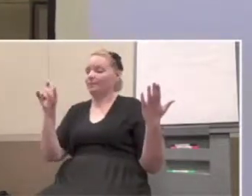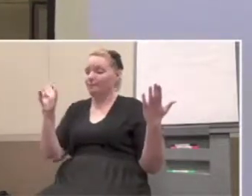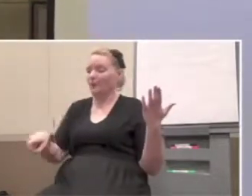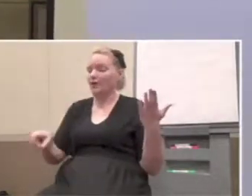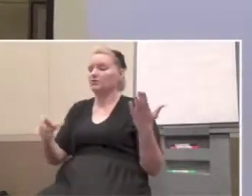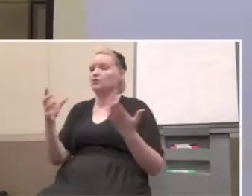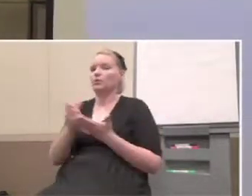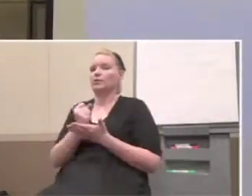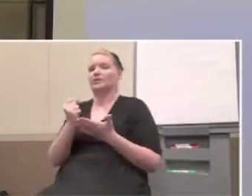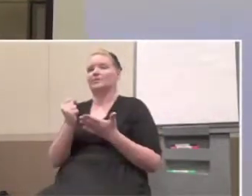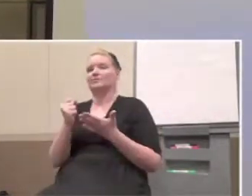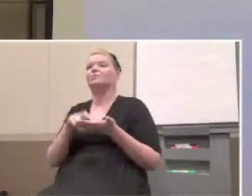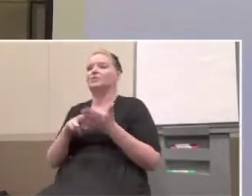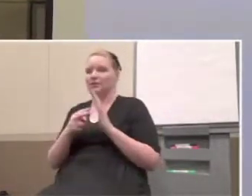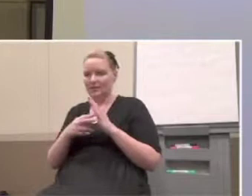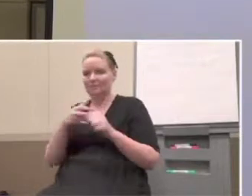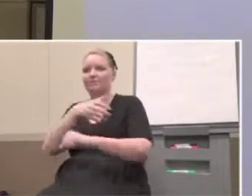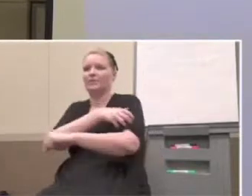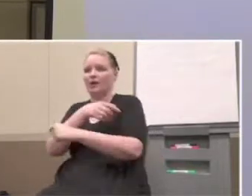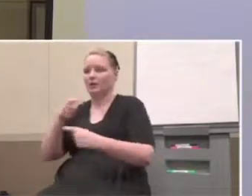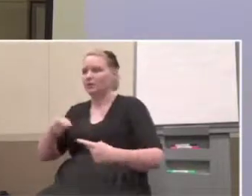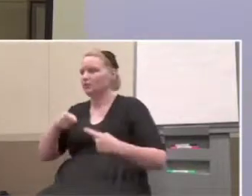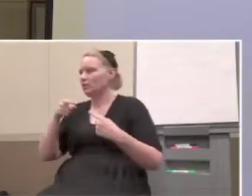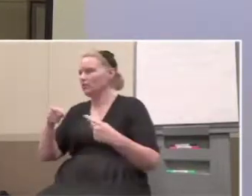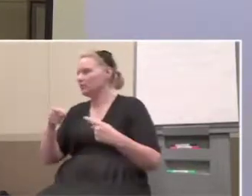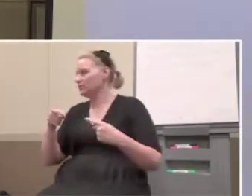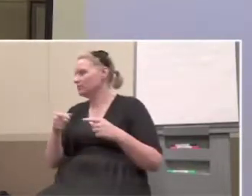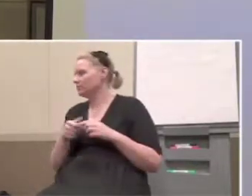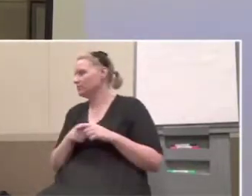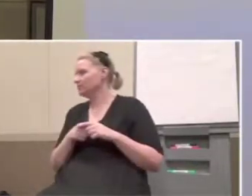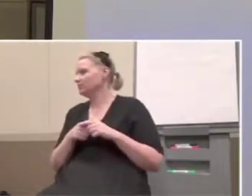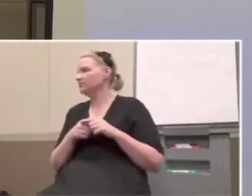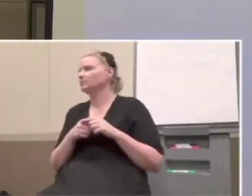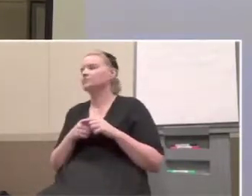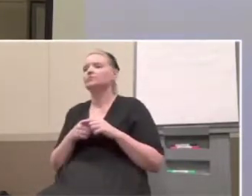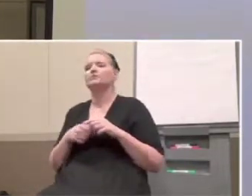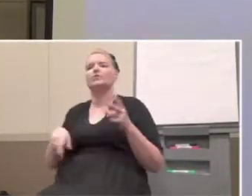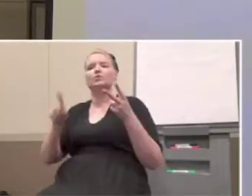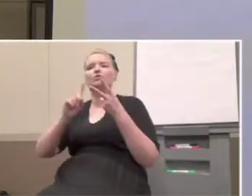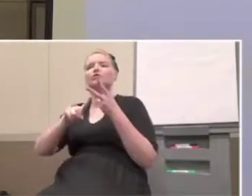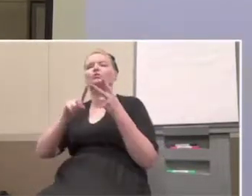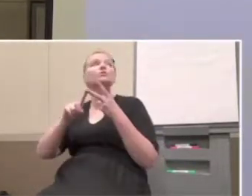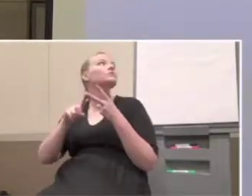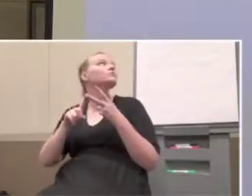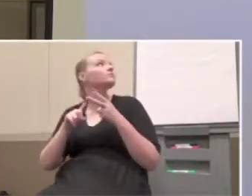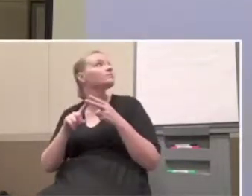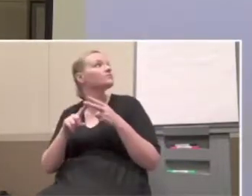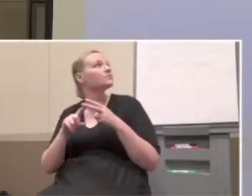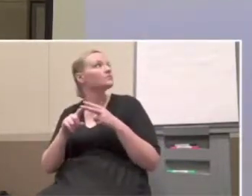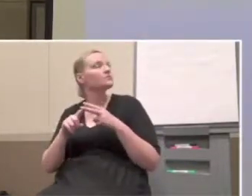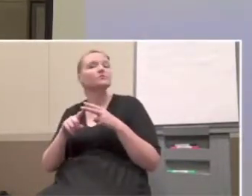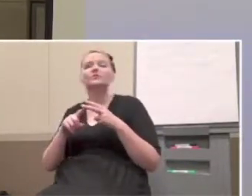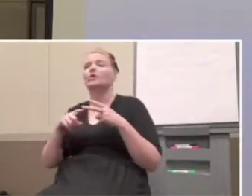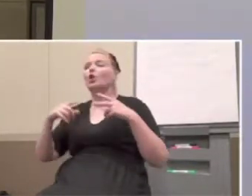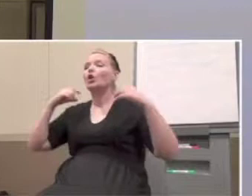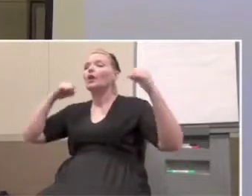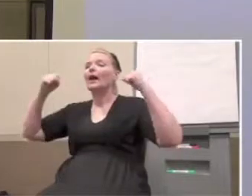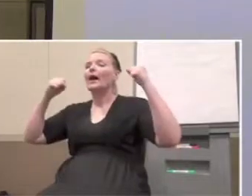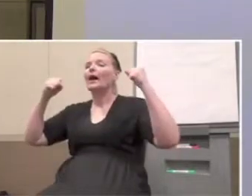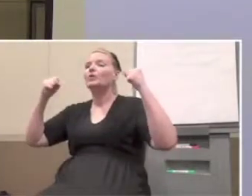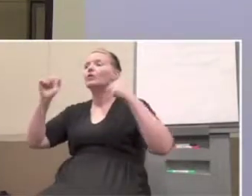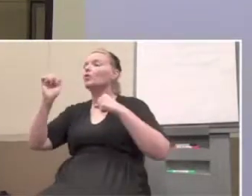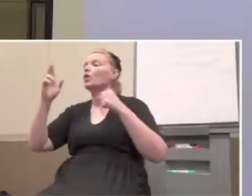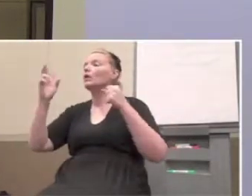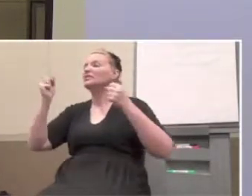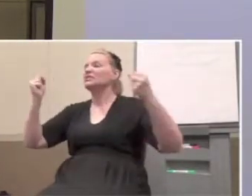argument, you're probably in a power struggle. Two, if you get louder, and by louder I mean verbally louder or your signs